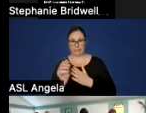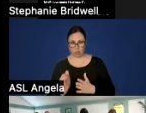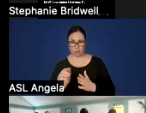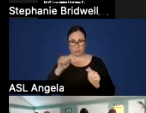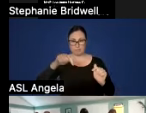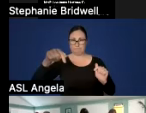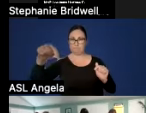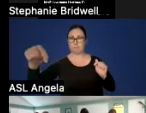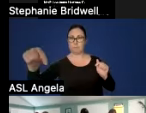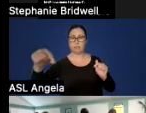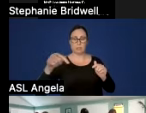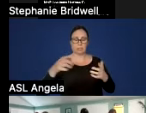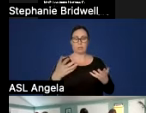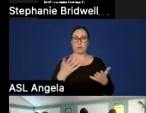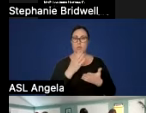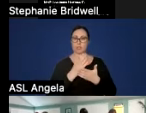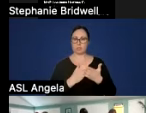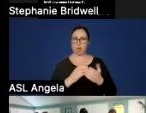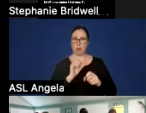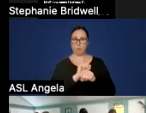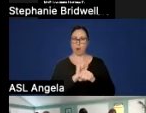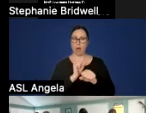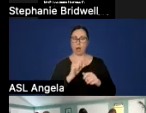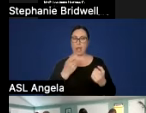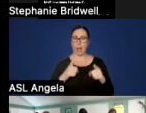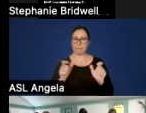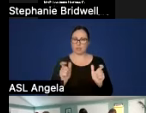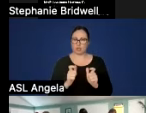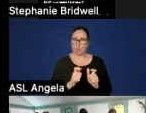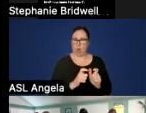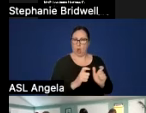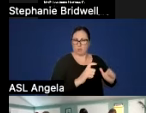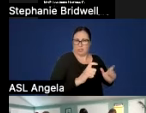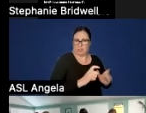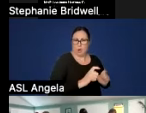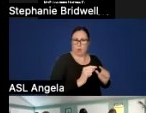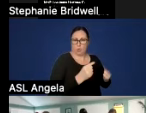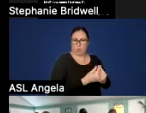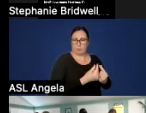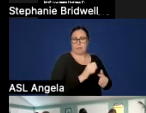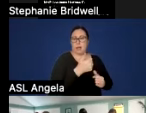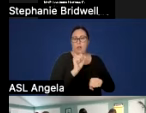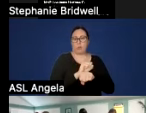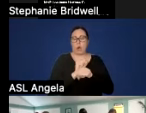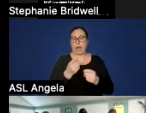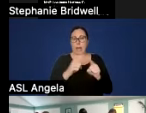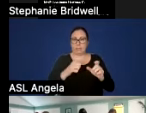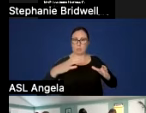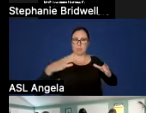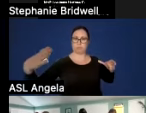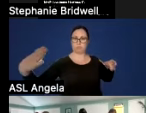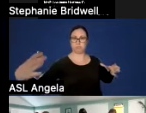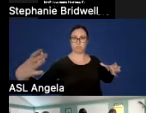needed. And some work might happen in those small groups, and then some of the work might happen in the larger groups. And I think sometimes